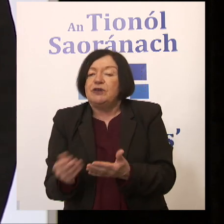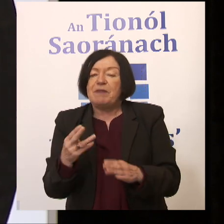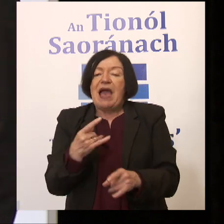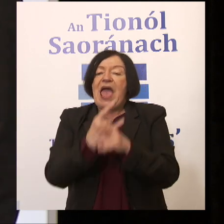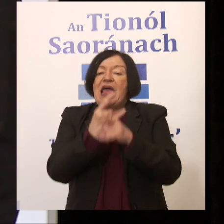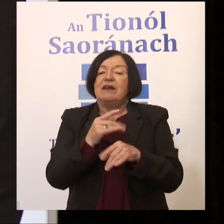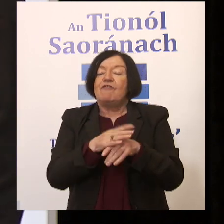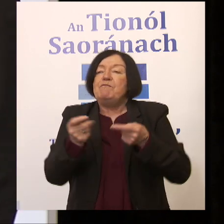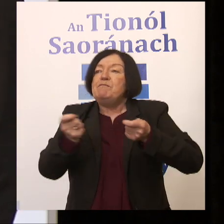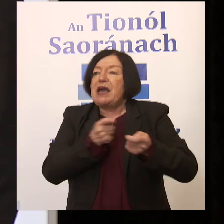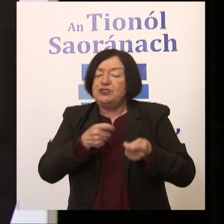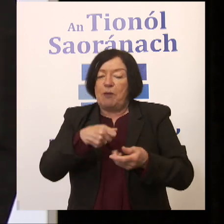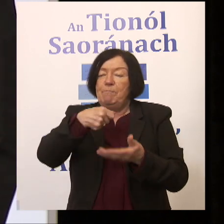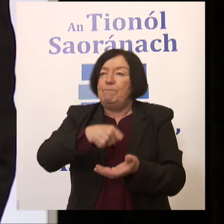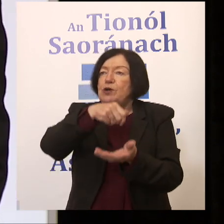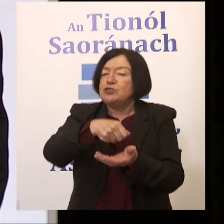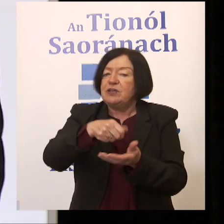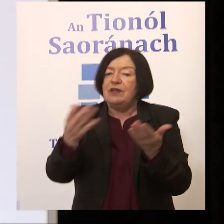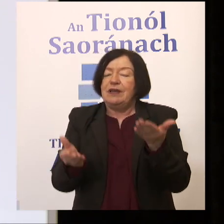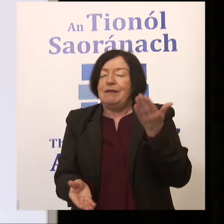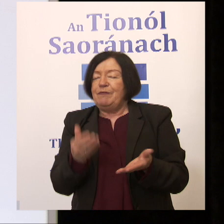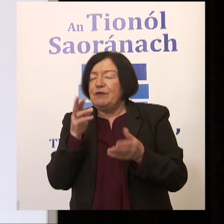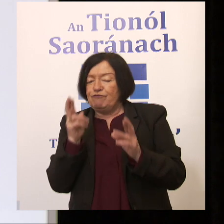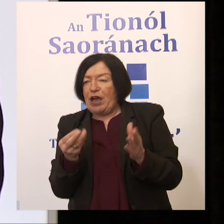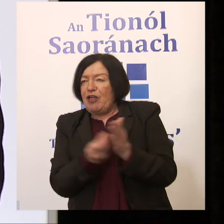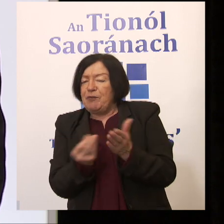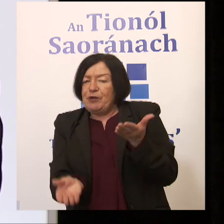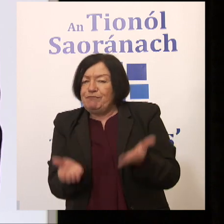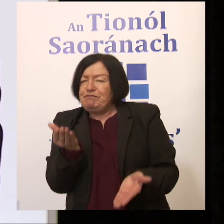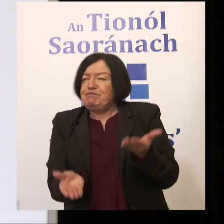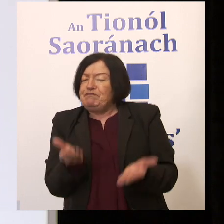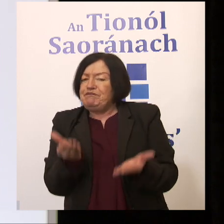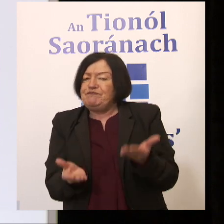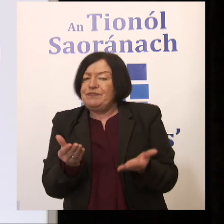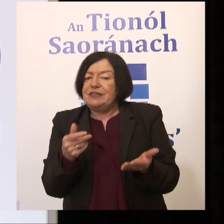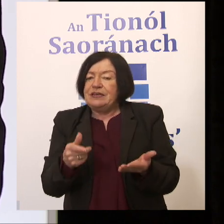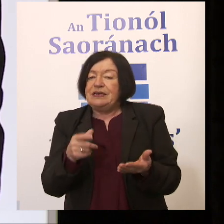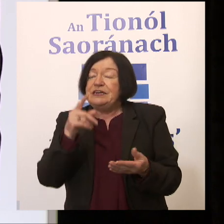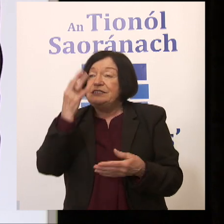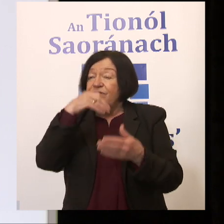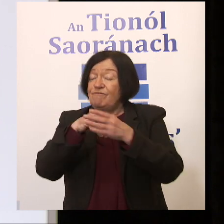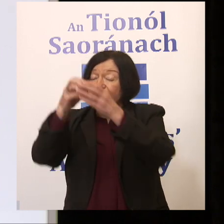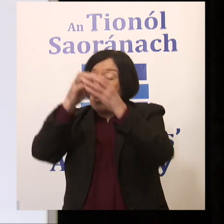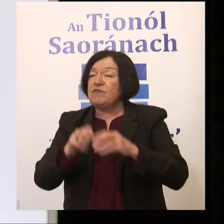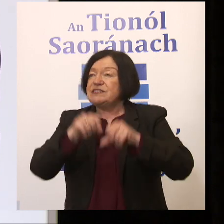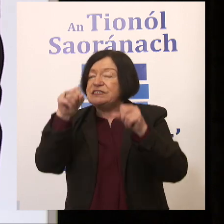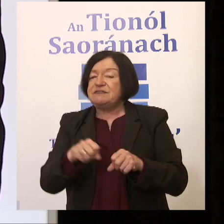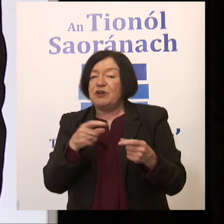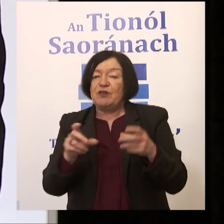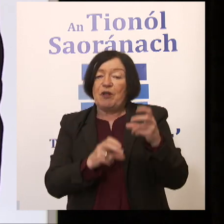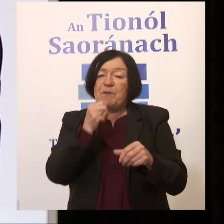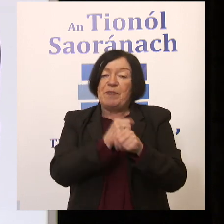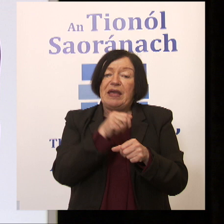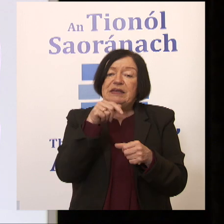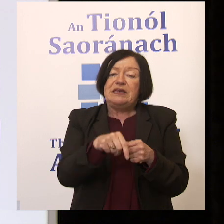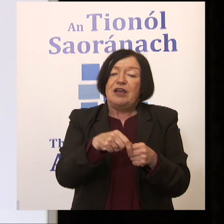help in terms of managing budgets, maybe balancing our books, so to speak. It can make or devolved systems, there might be an argument around devolved